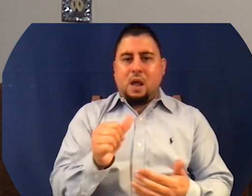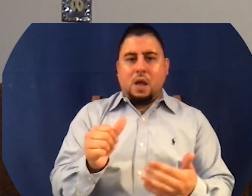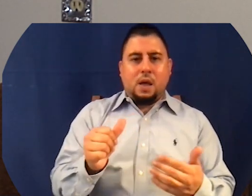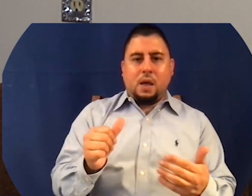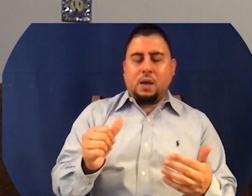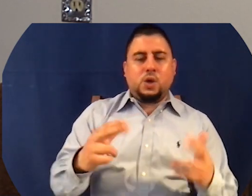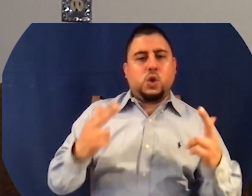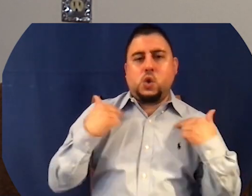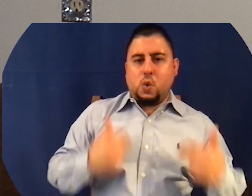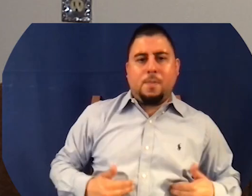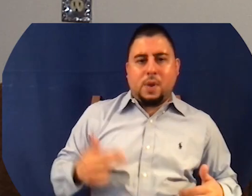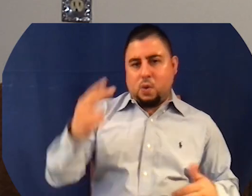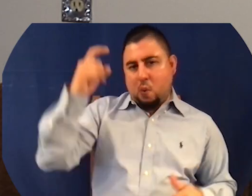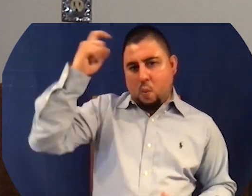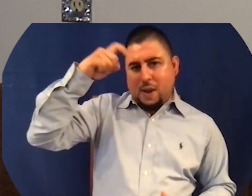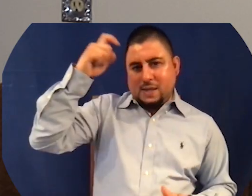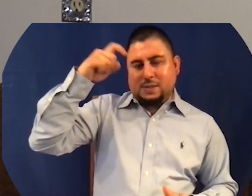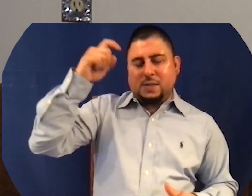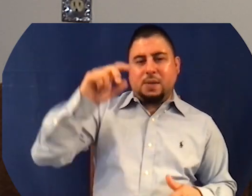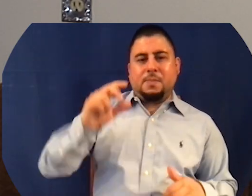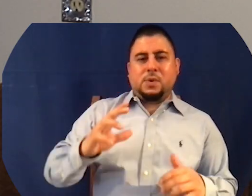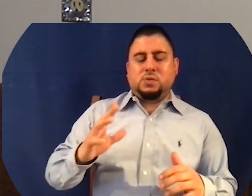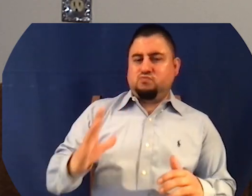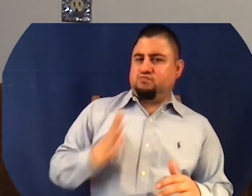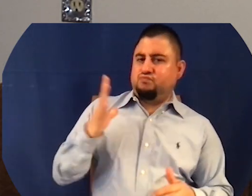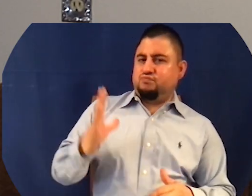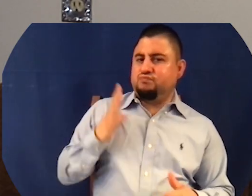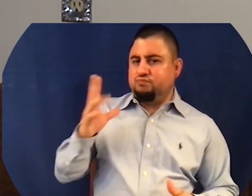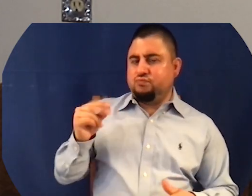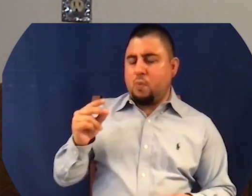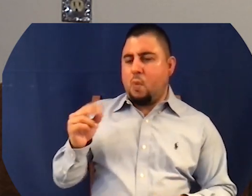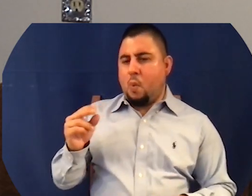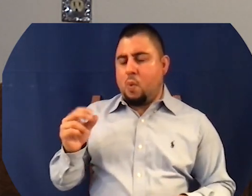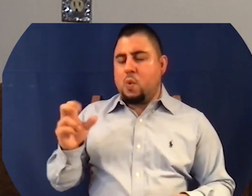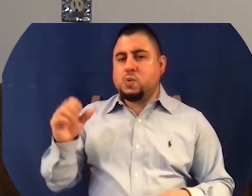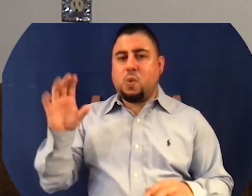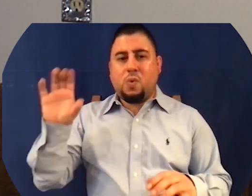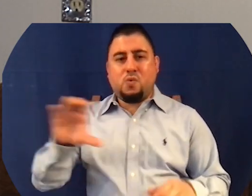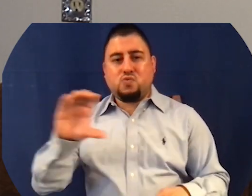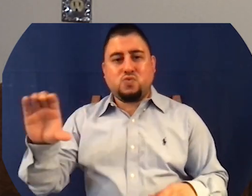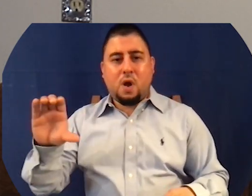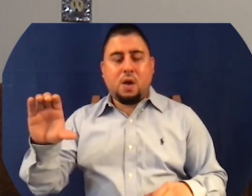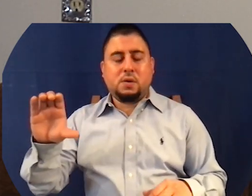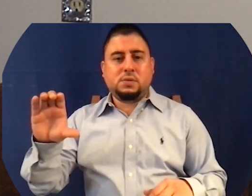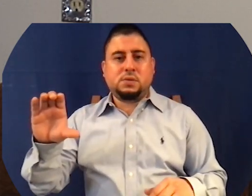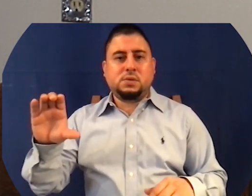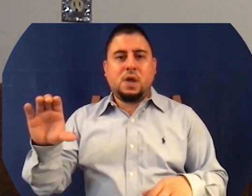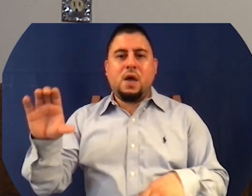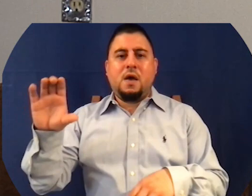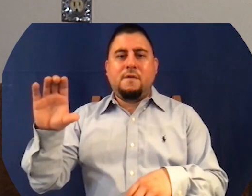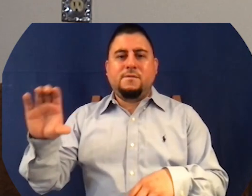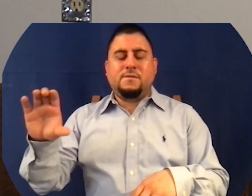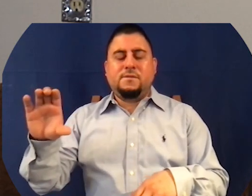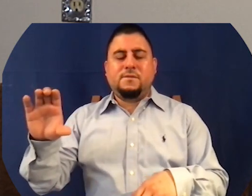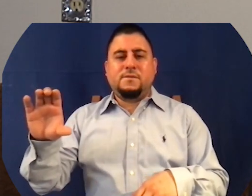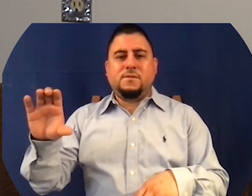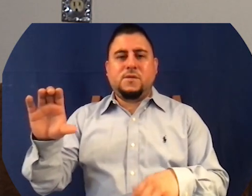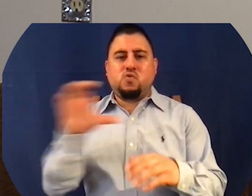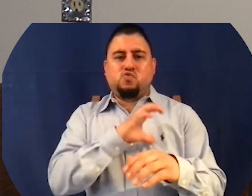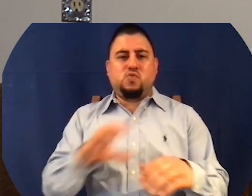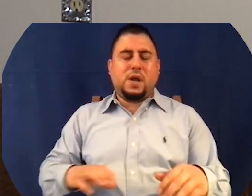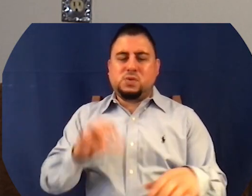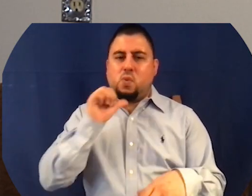human eloquence, so that the cross of Christ might not be emptied of its meaning.